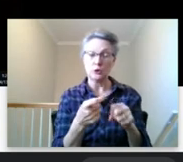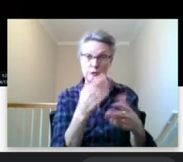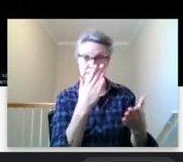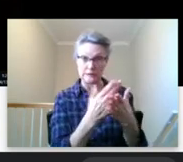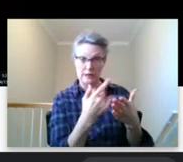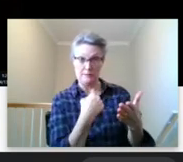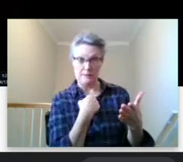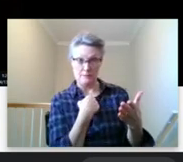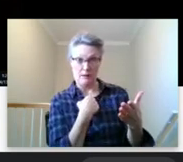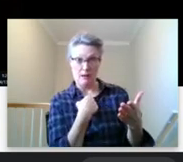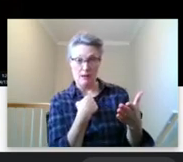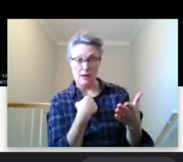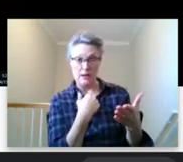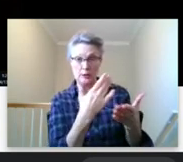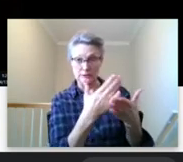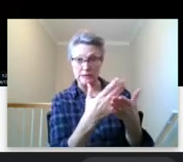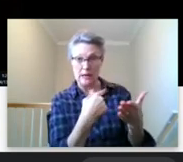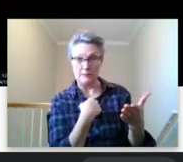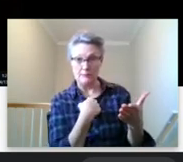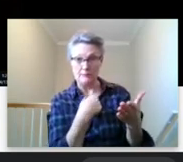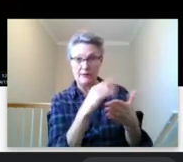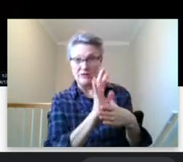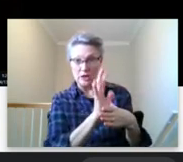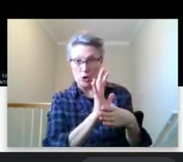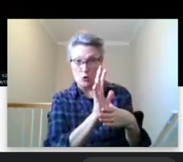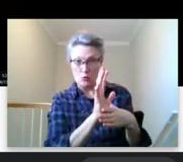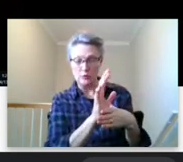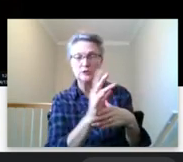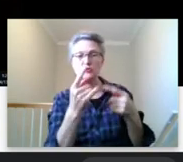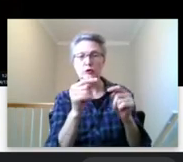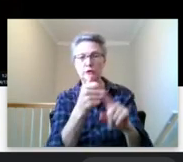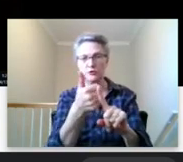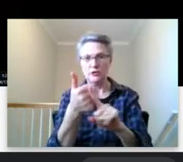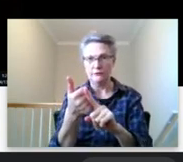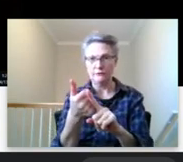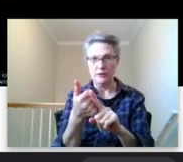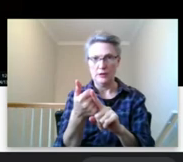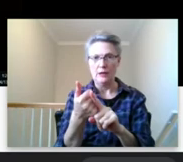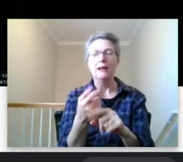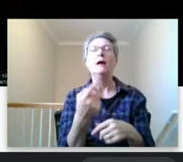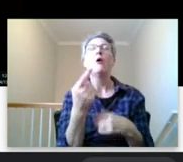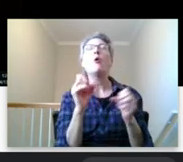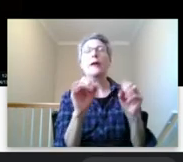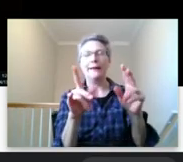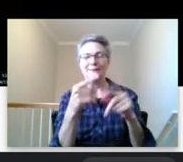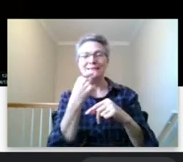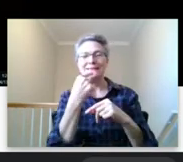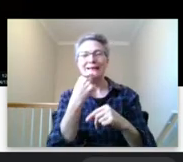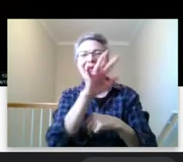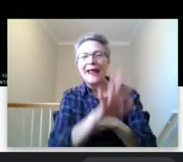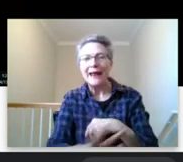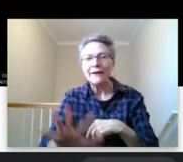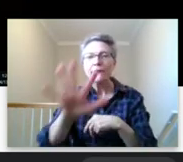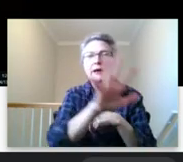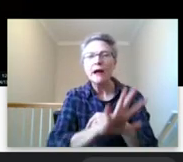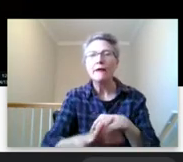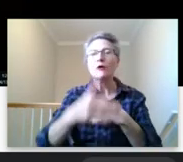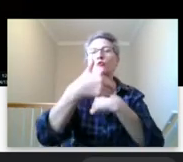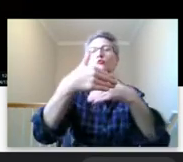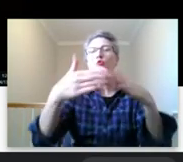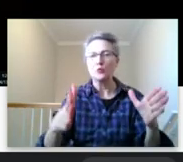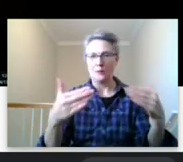want to give it a try on your own. So let's say that this is the area of a room that I